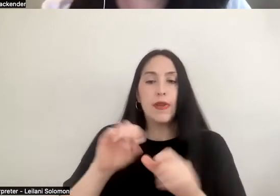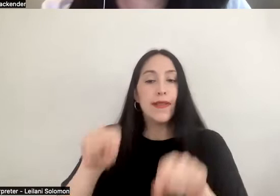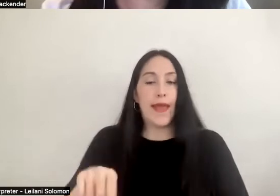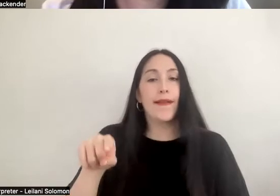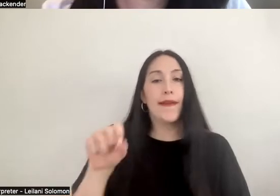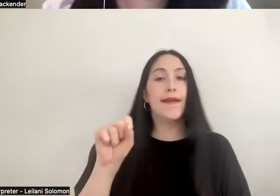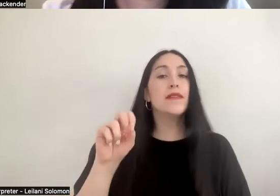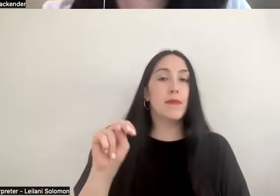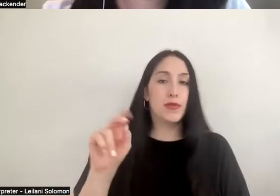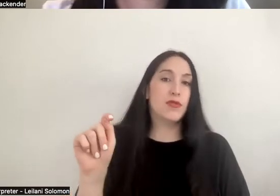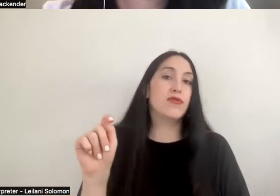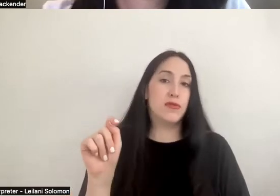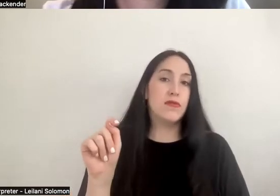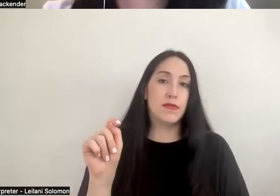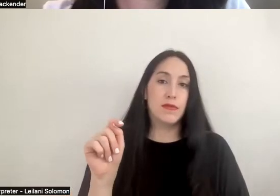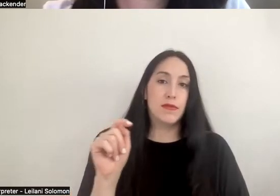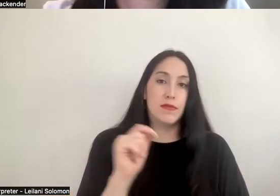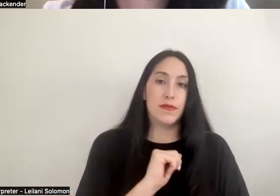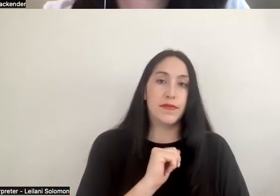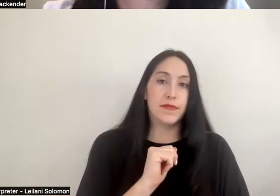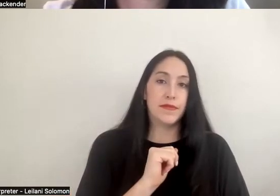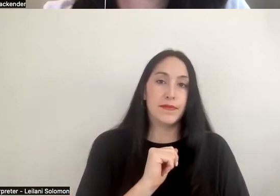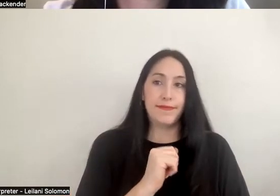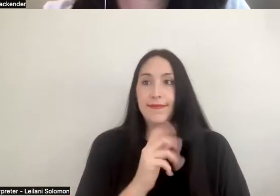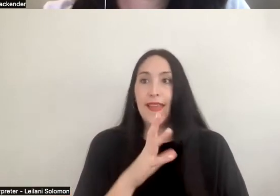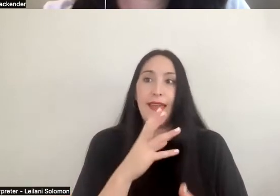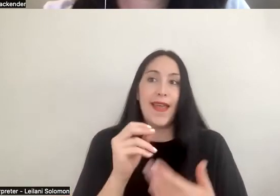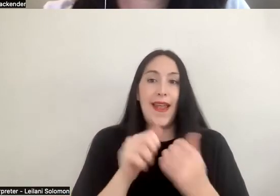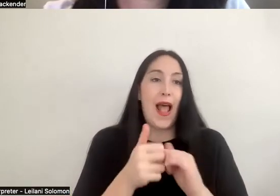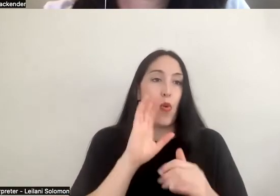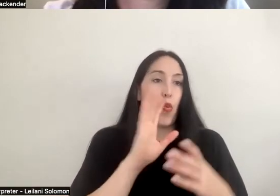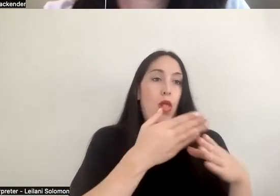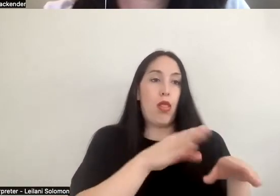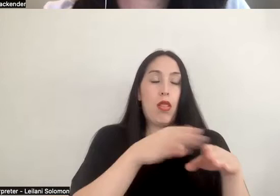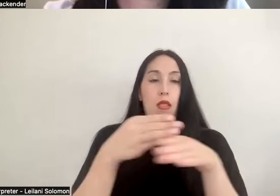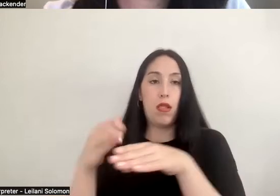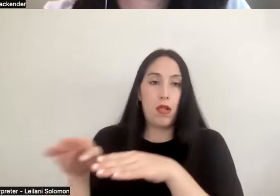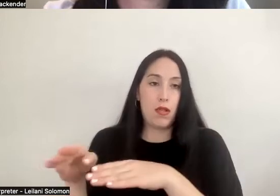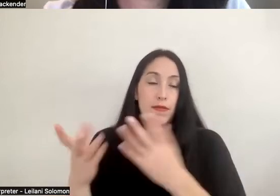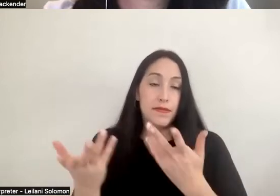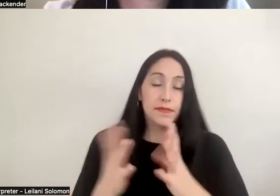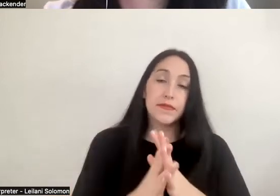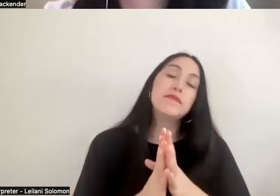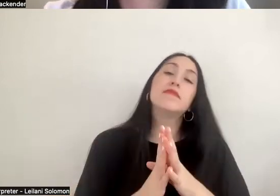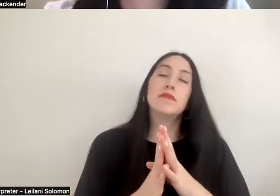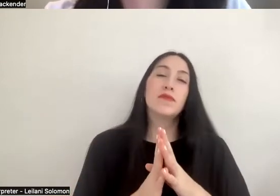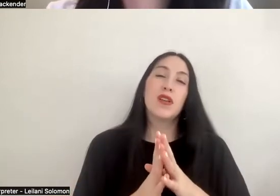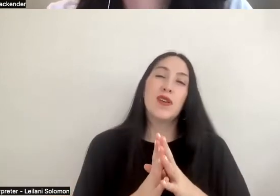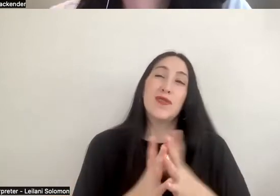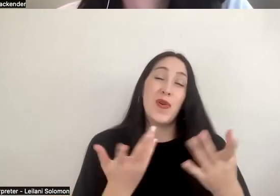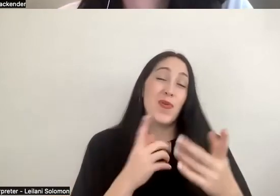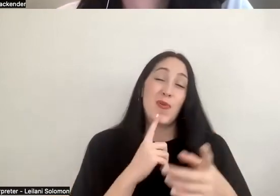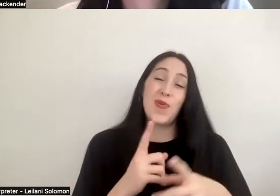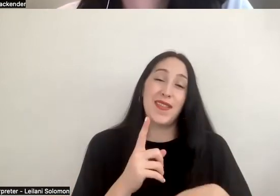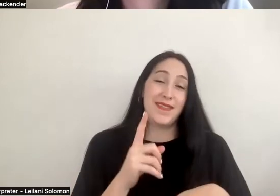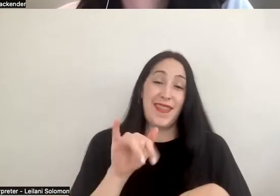And then, how it goes about being divvied out. So it is a complex question that, it just depends on